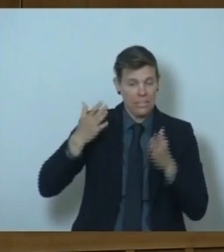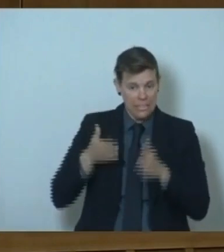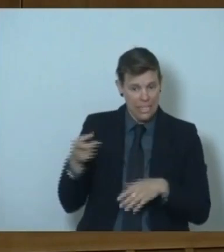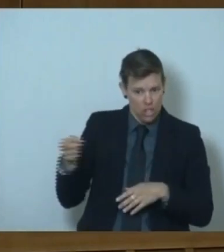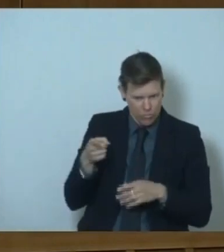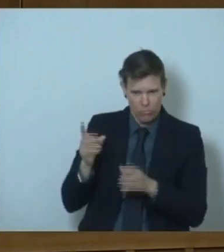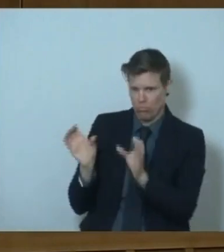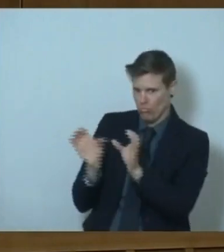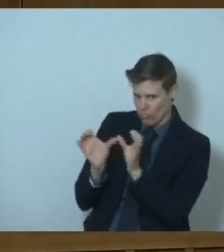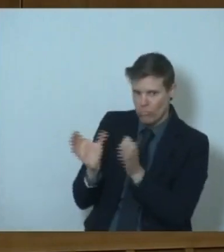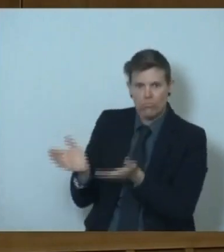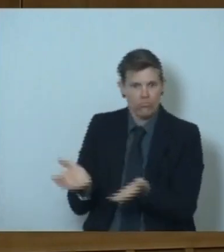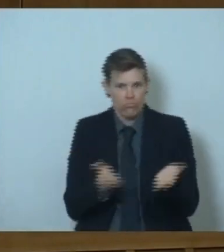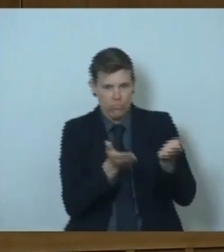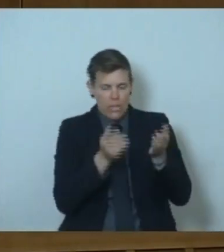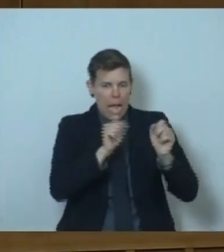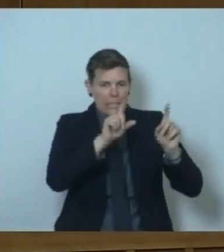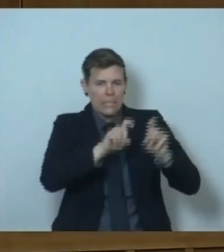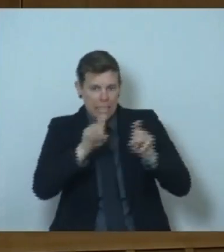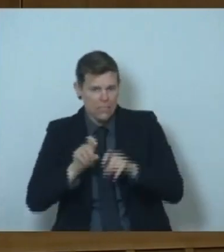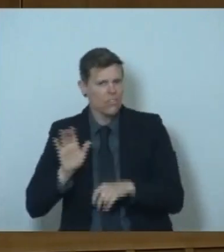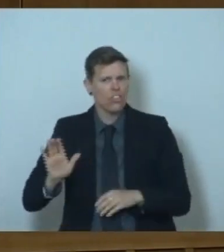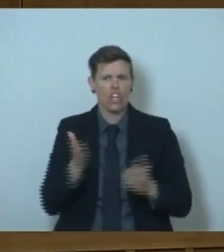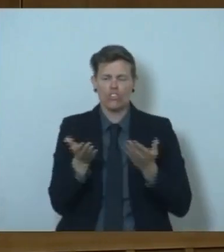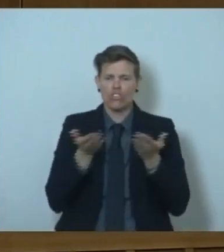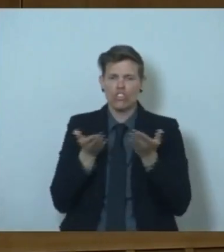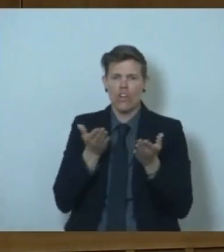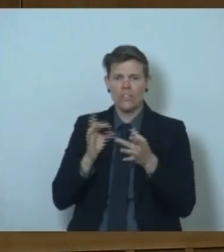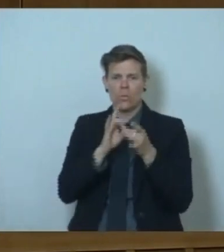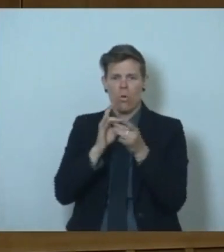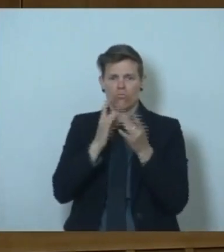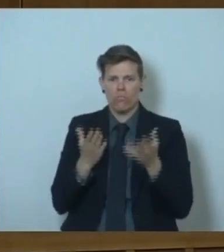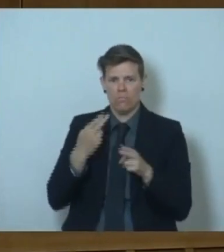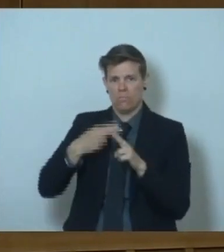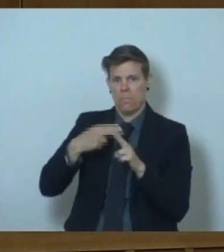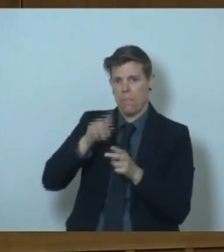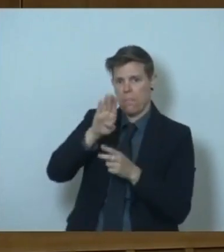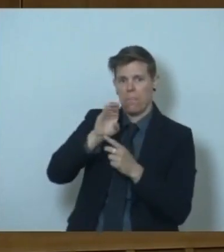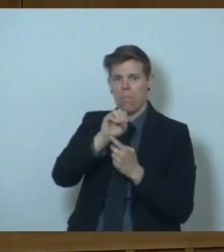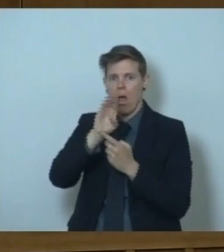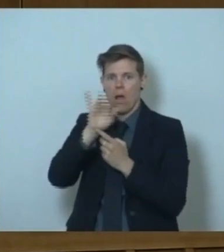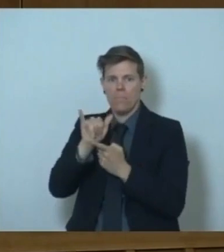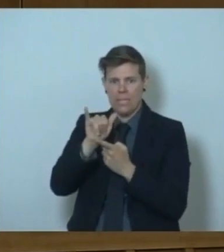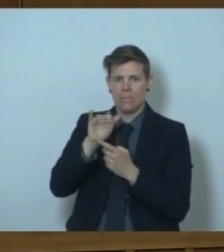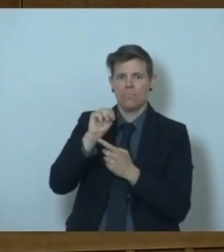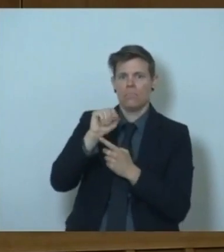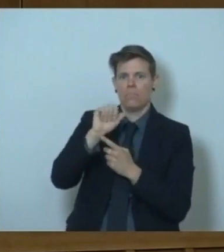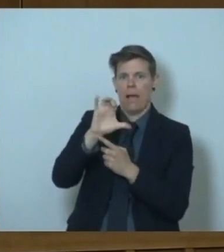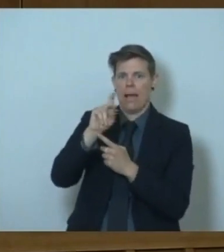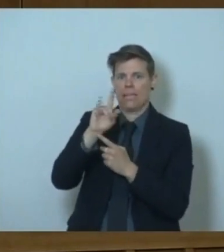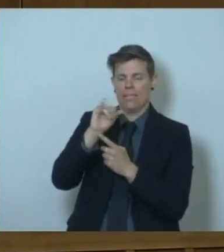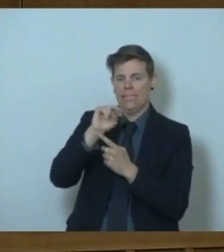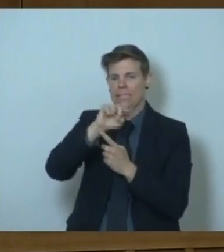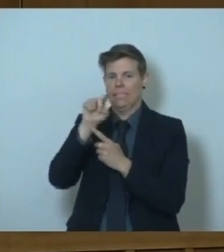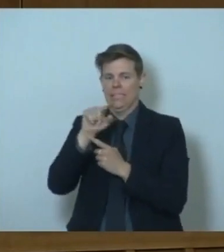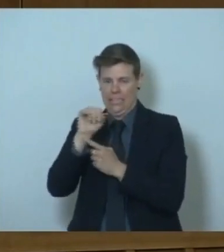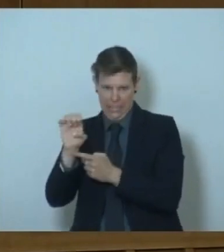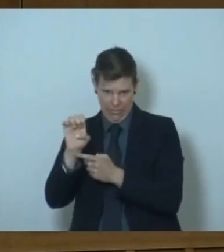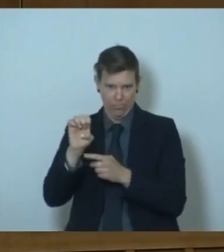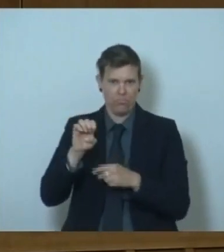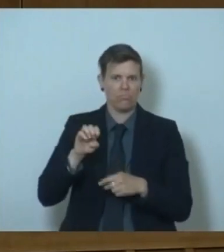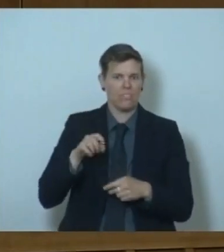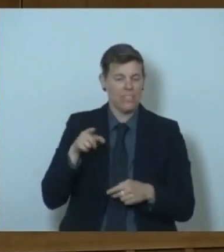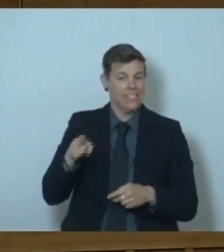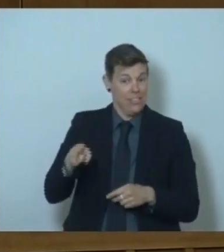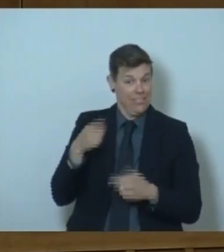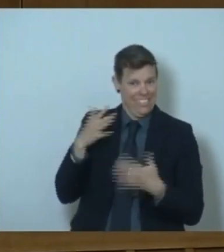Coordinator, Bobby McKenzie, recently was awarded the Elizabeth Fitch Leadership Memorial Award. In addition, the